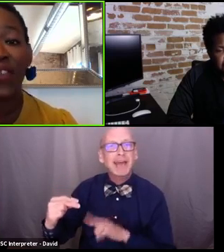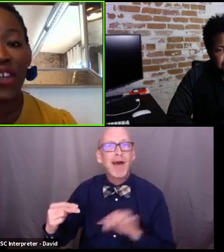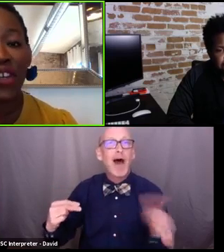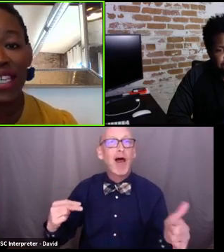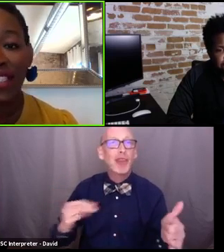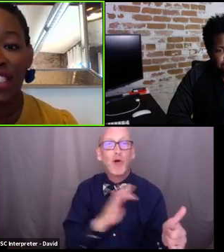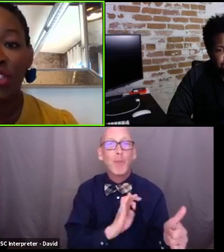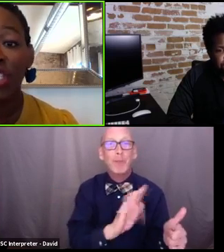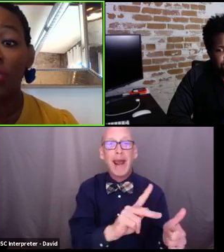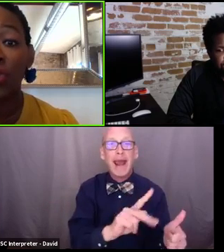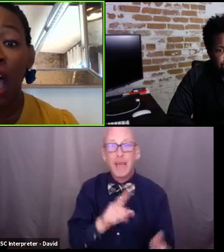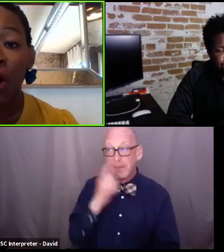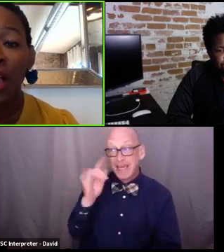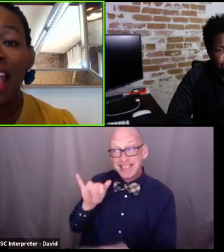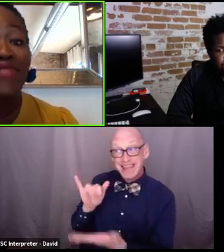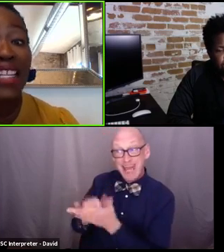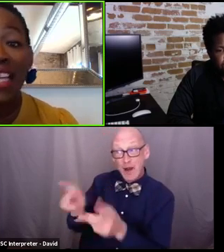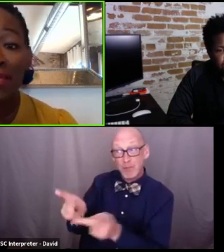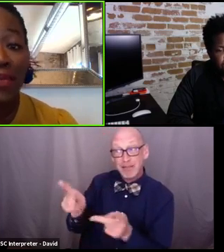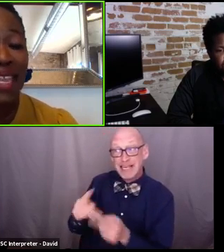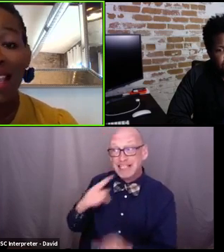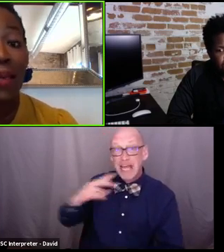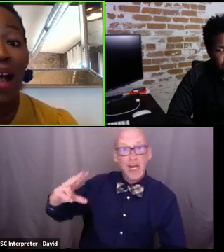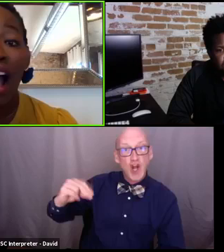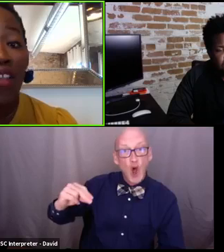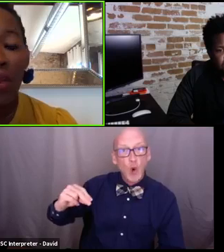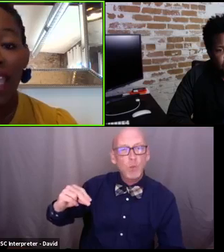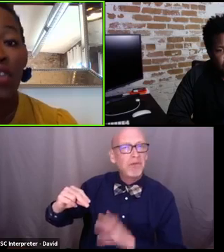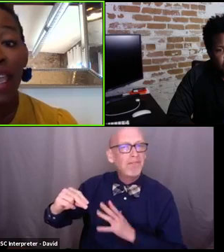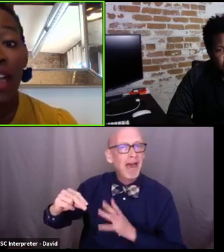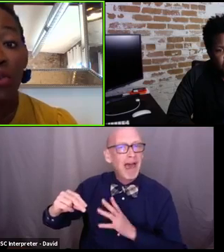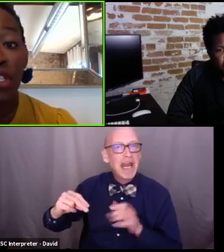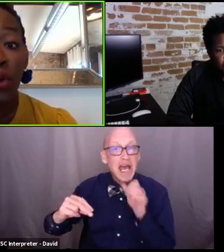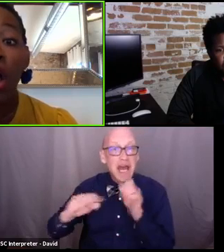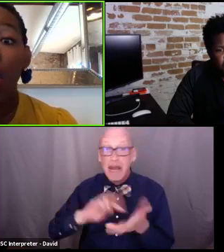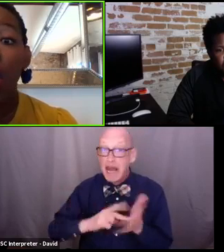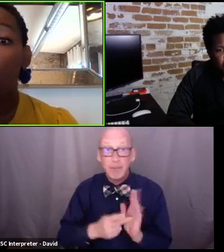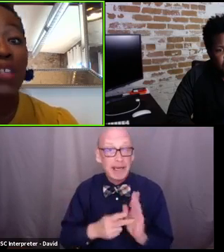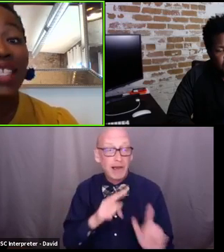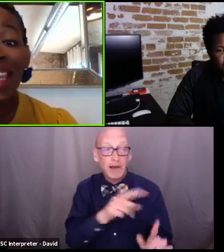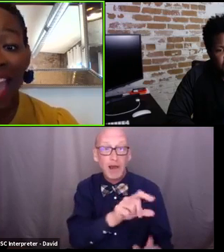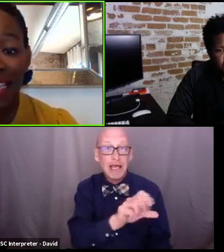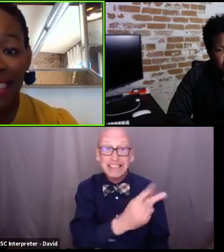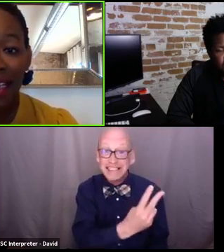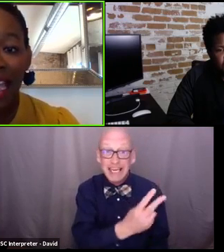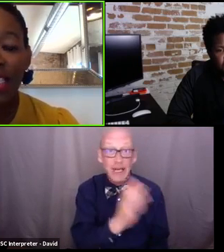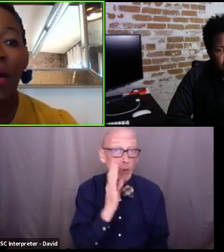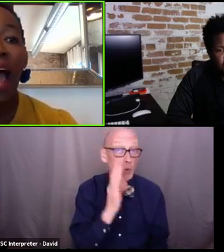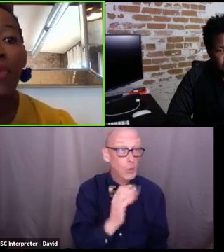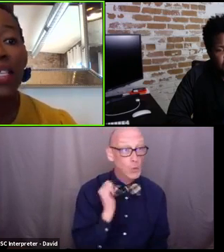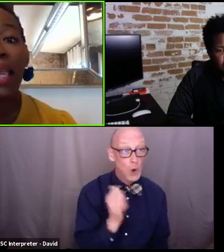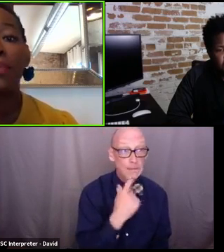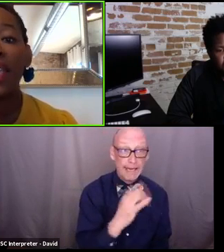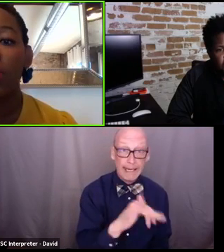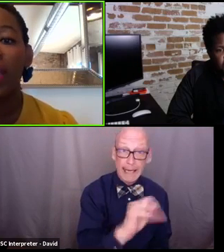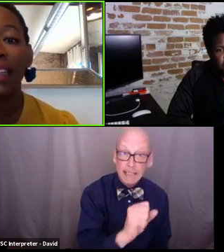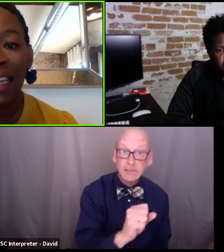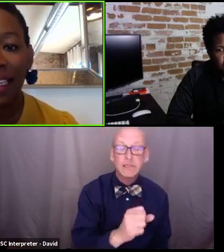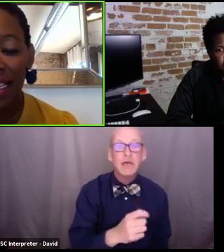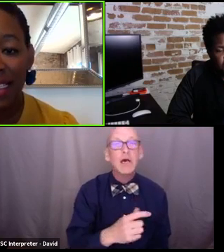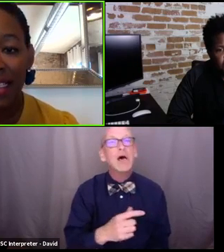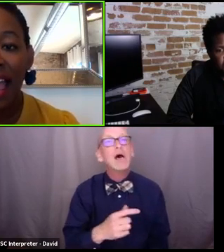because that first institution told you no, that doesn't mean that the other bank you may go to won't say yes. And so I would say